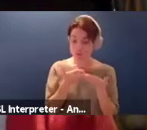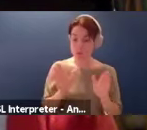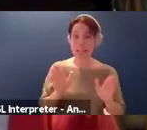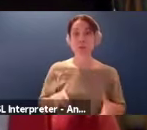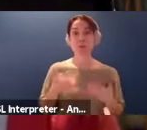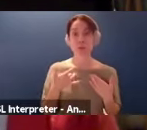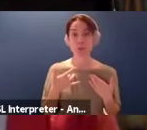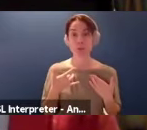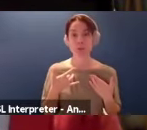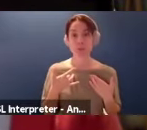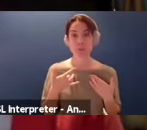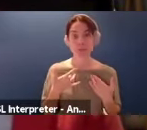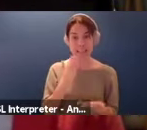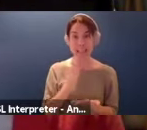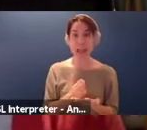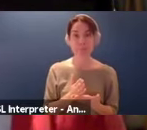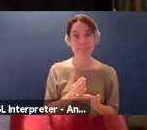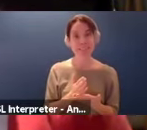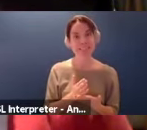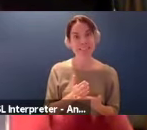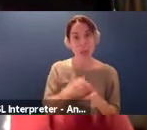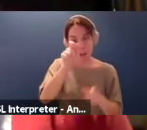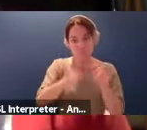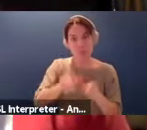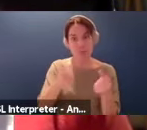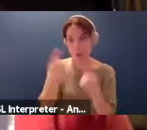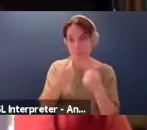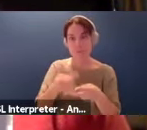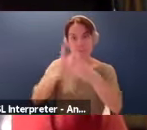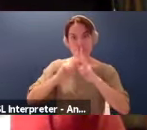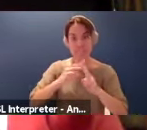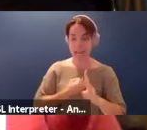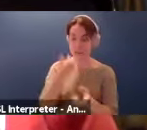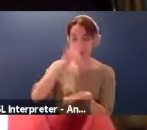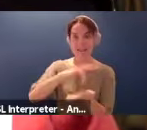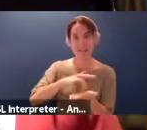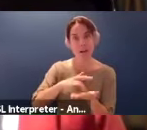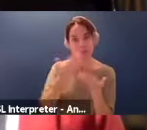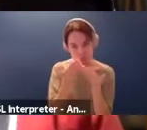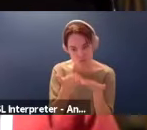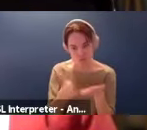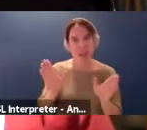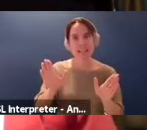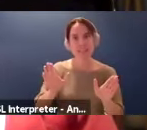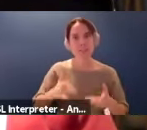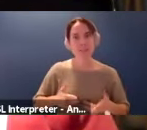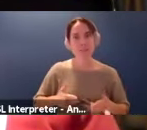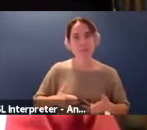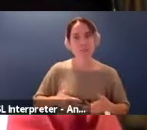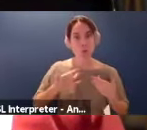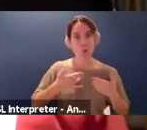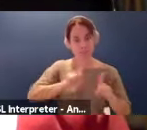of people coming to our centers but also because um it would it would distort the tama it would um